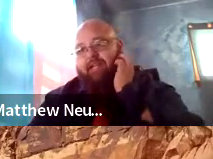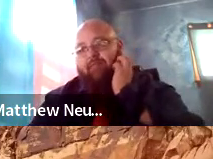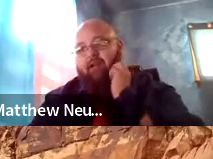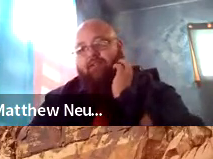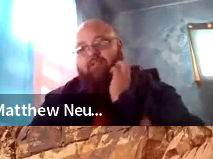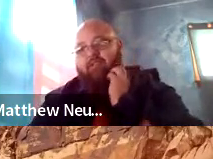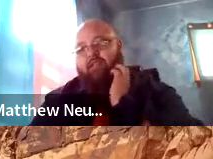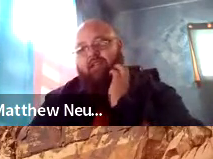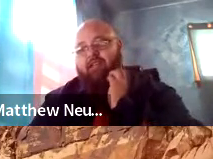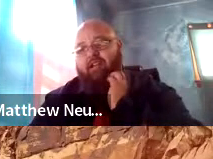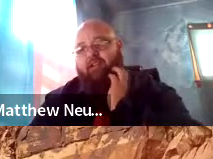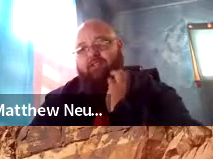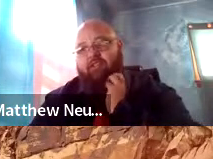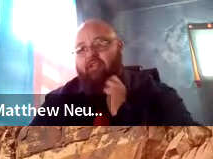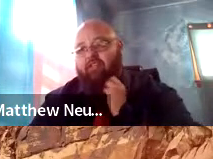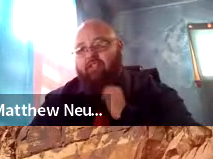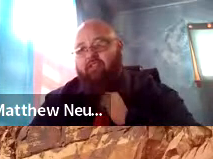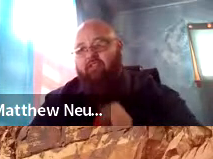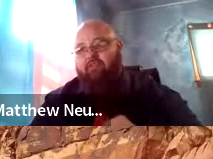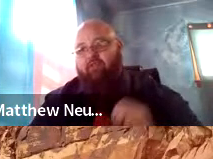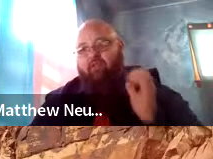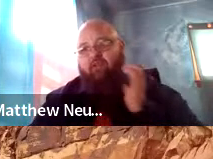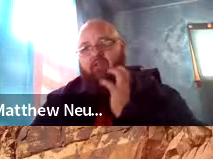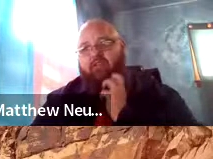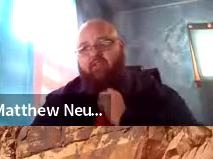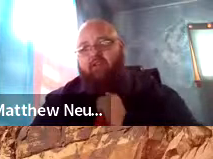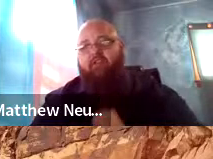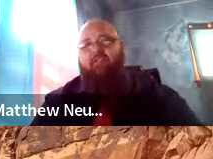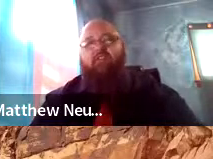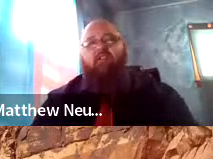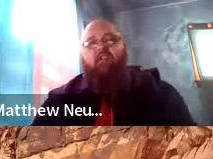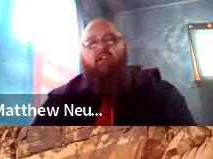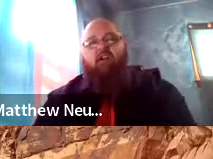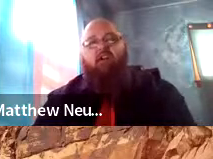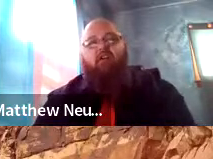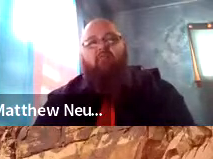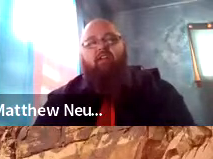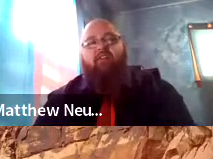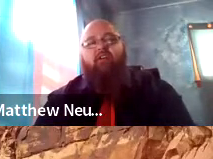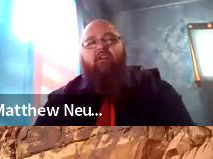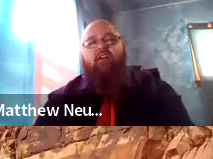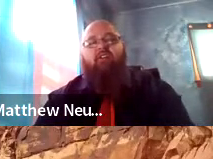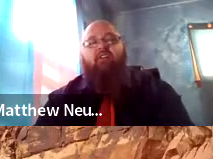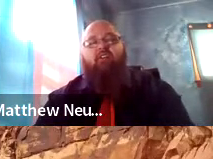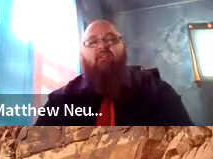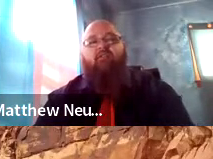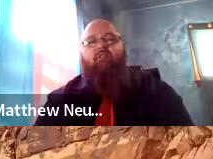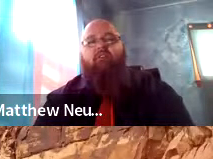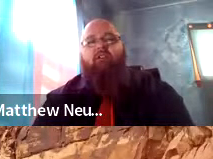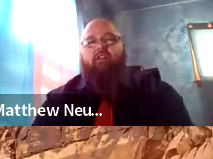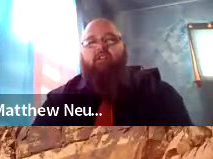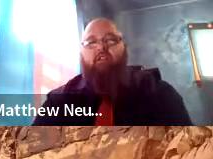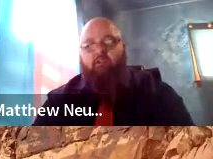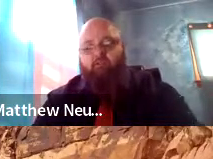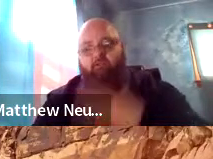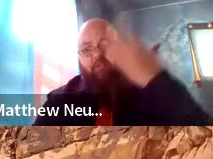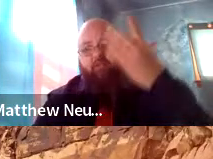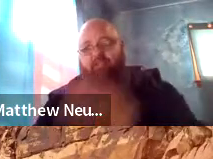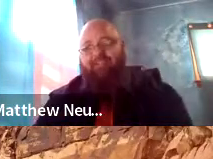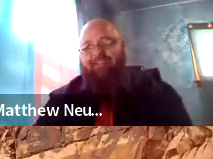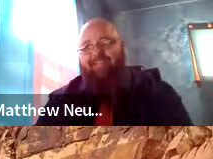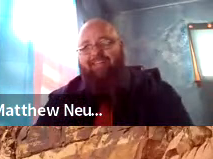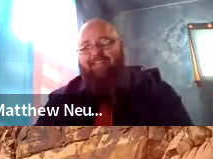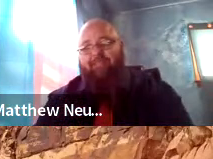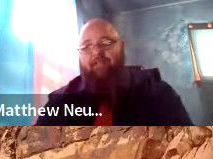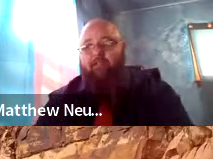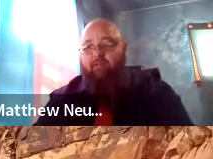because I was a younger generation for this virus. And so I talked to somebody from an older